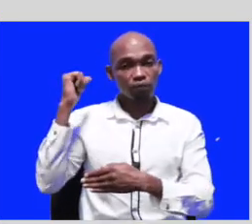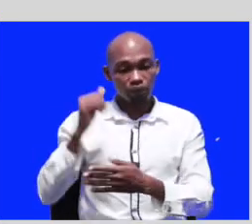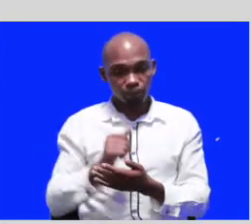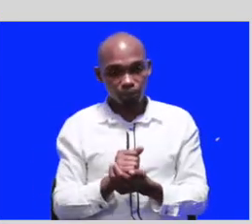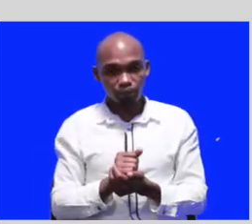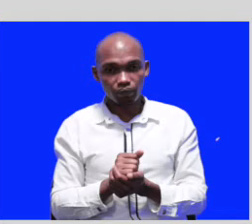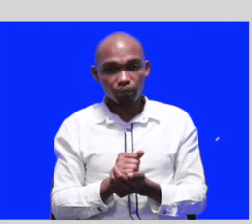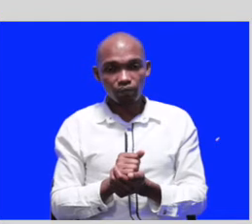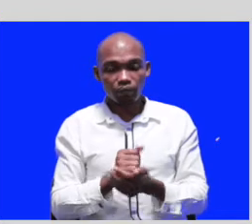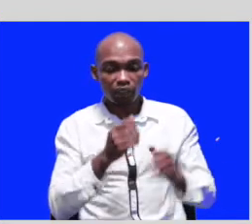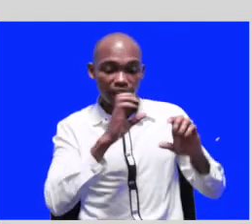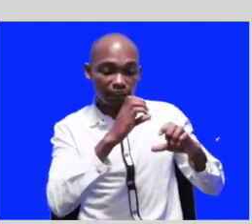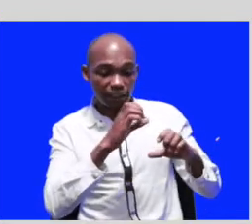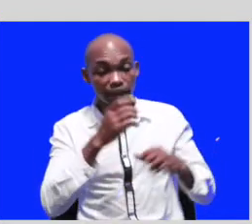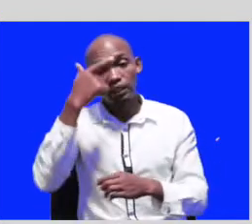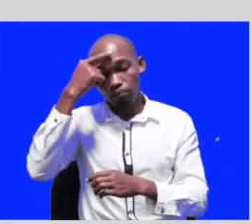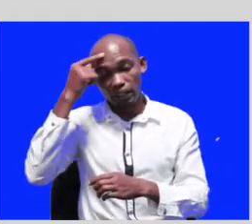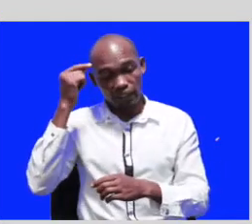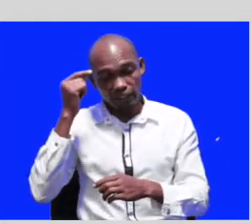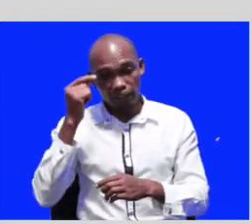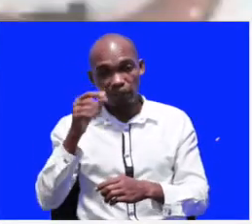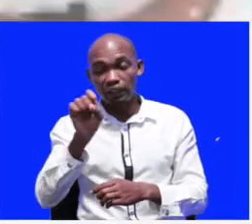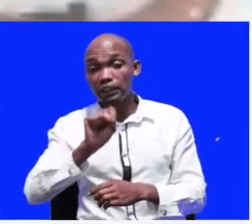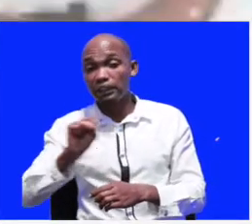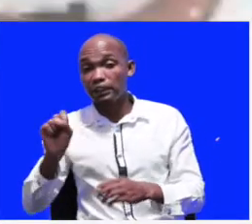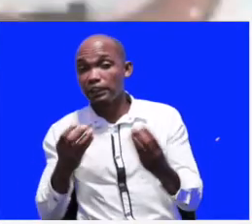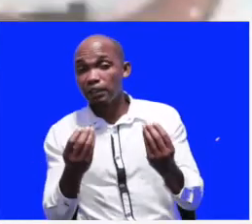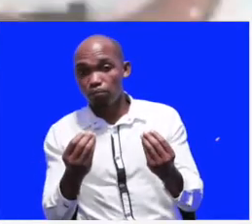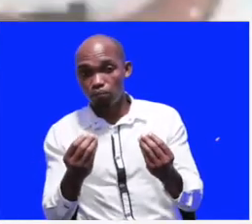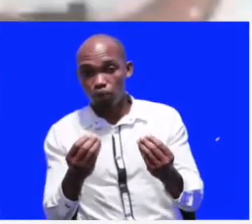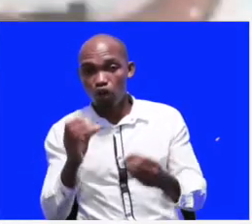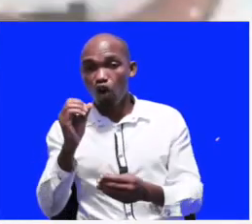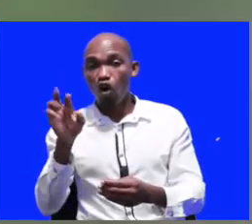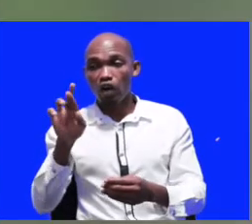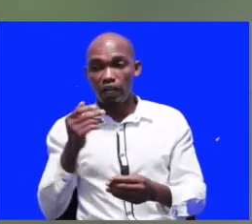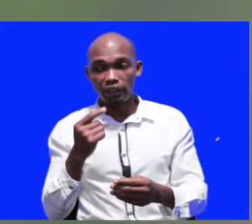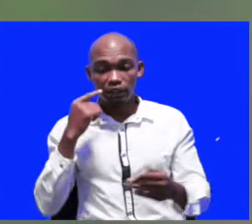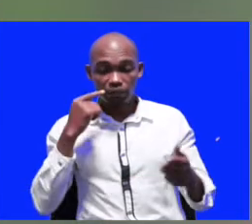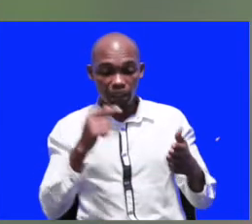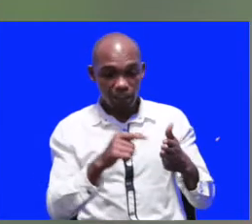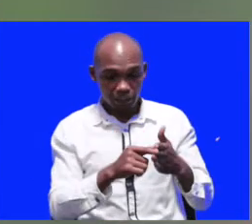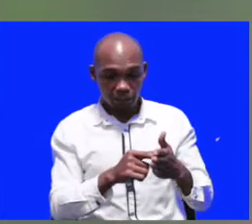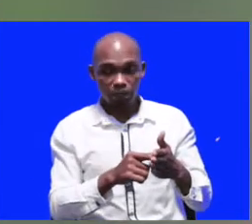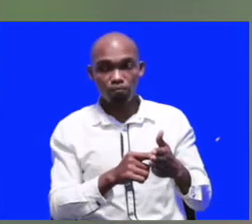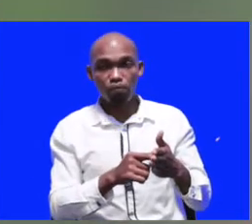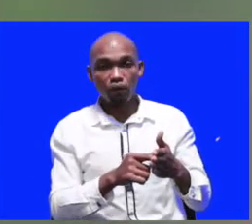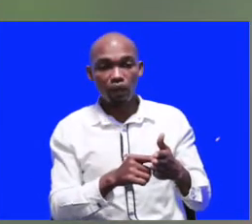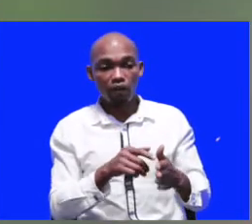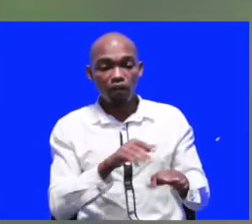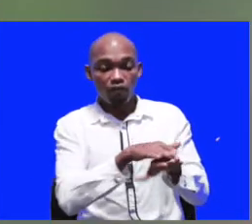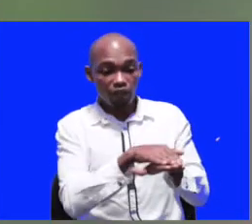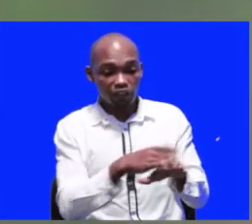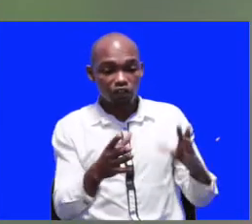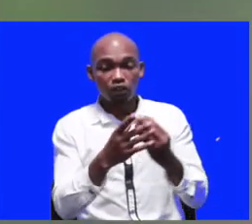longer applied. The scientists believe that simple organisms like worms and frogs could arise from